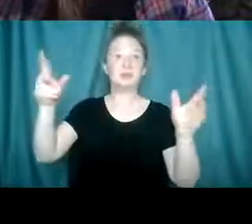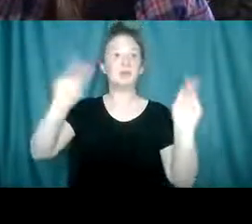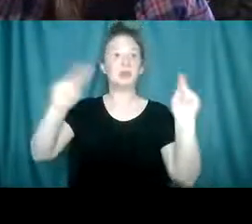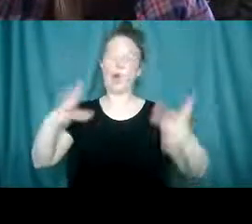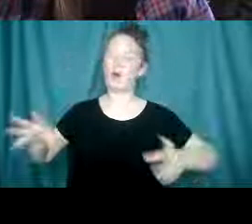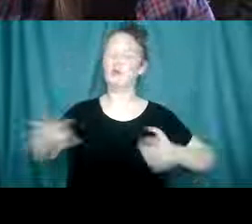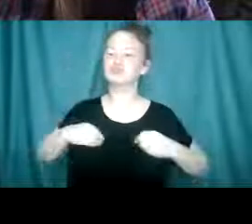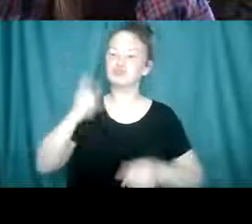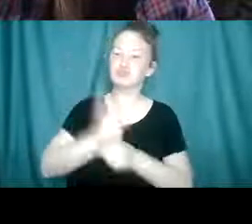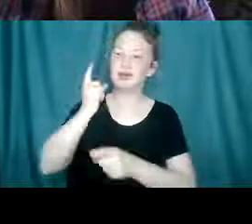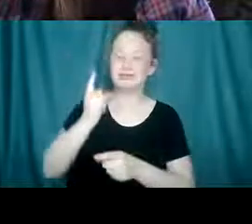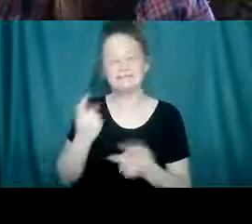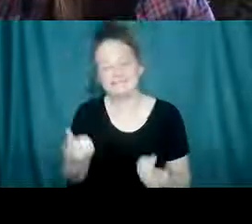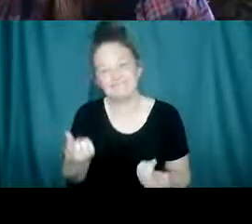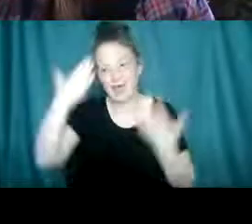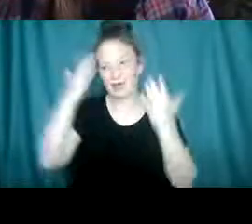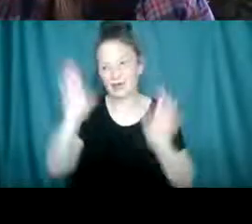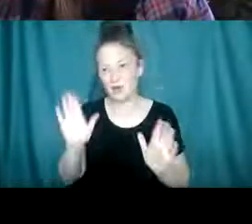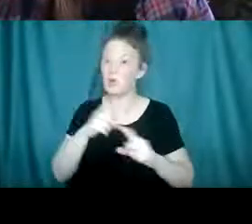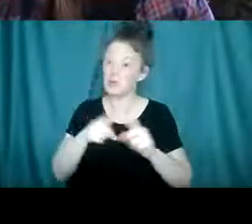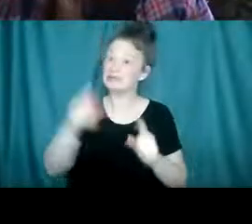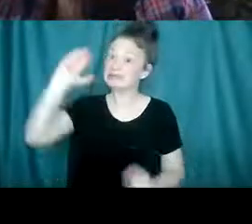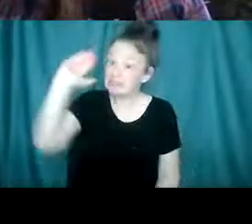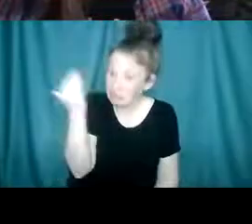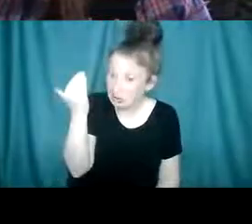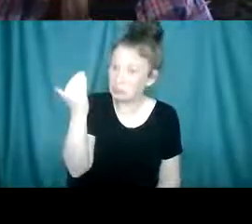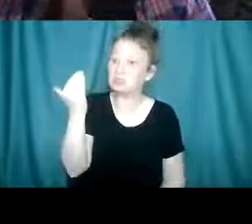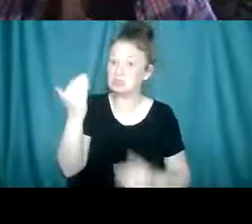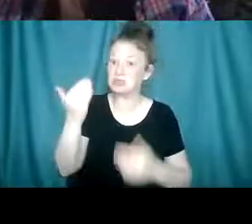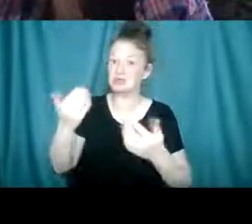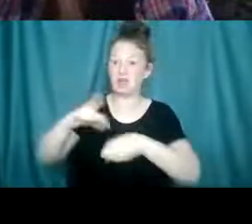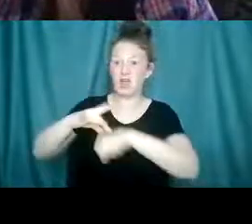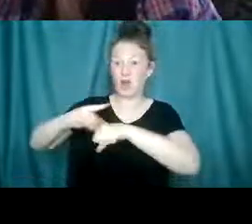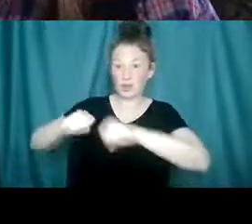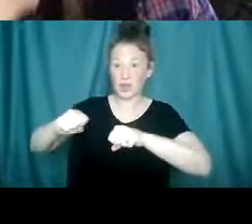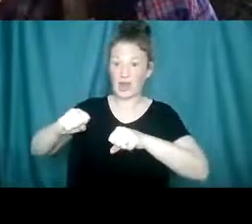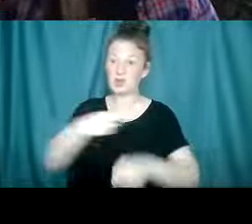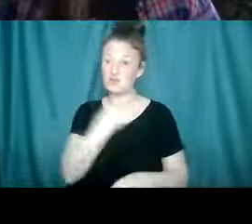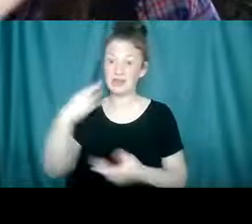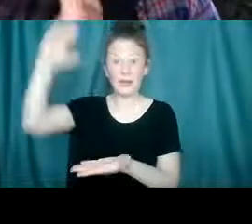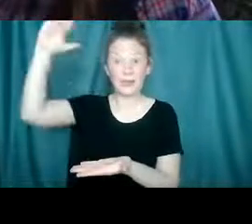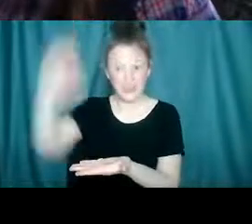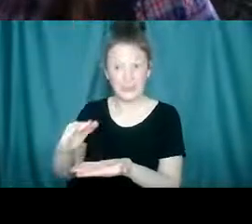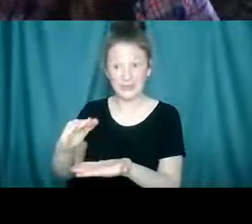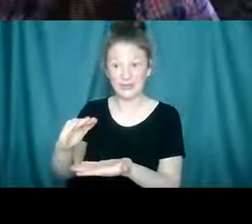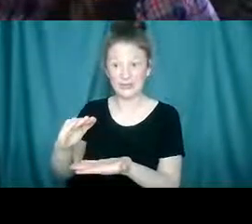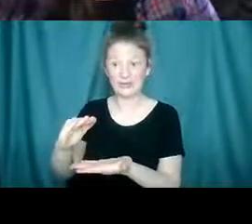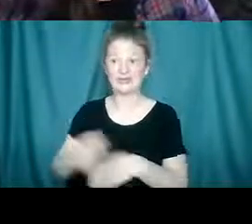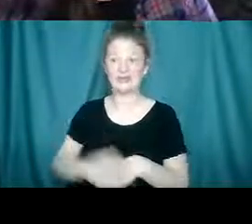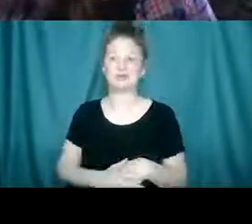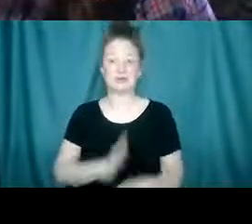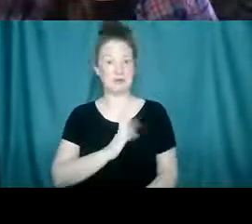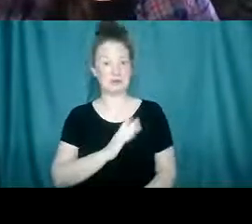ground, it actually reduces earthquake risks. That's awesome. That's super cool. Okay. So Are there, this is